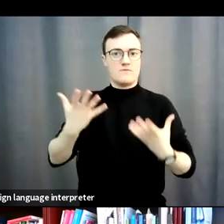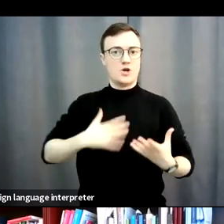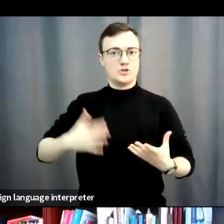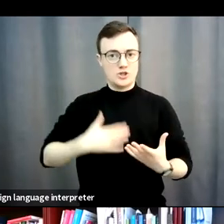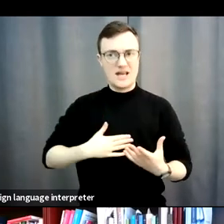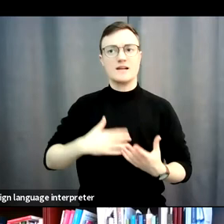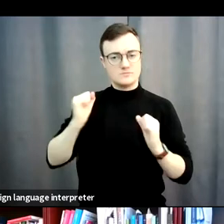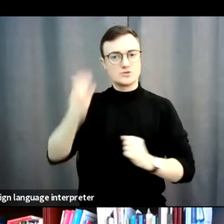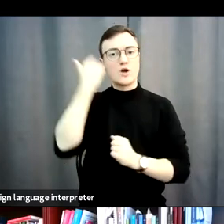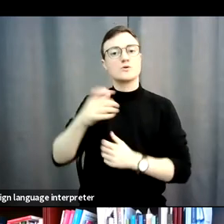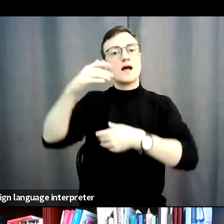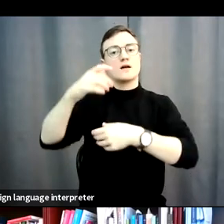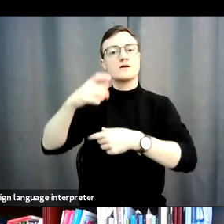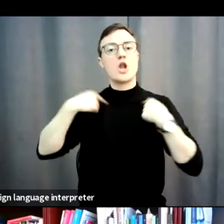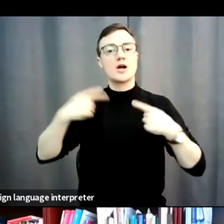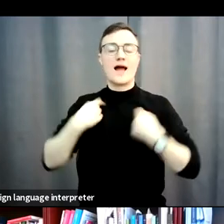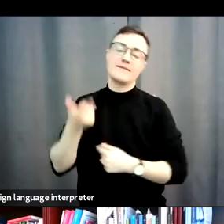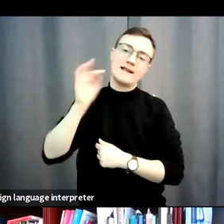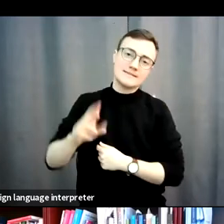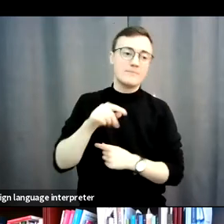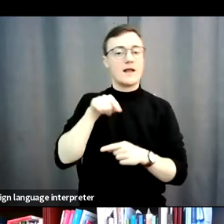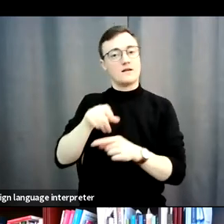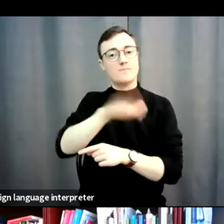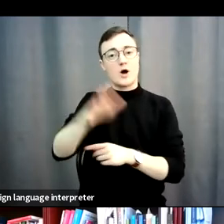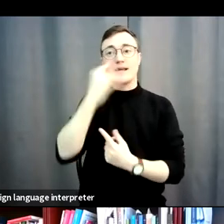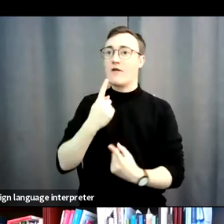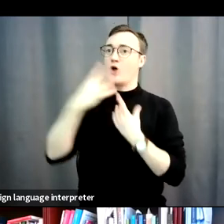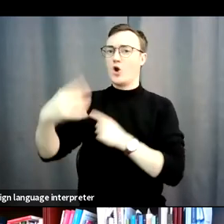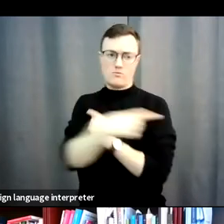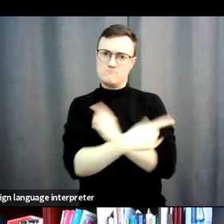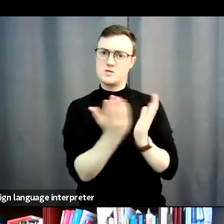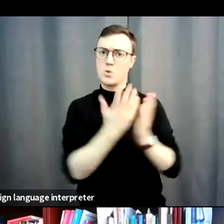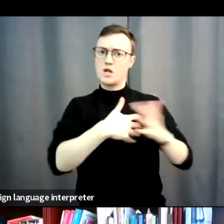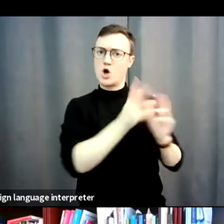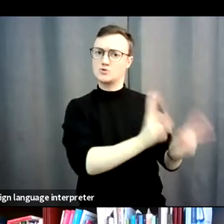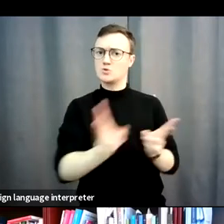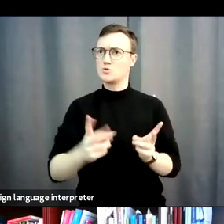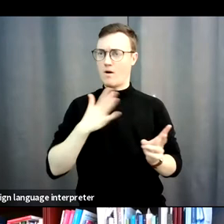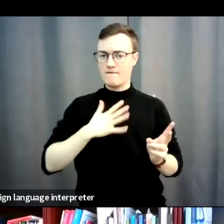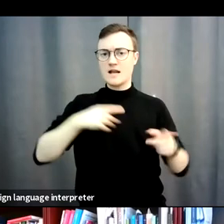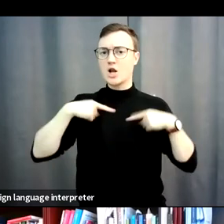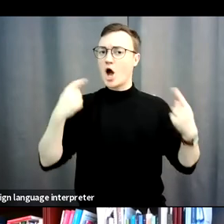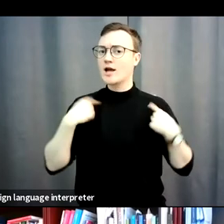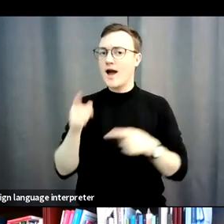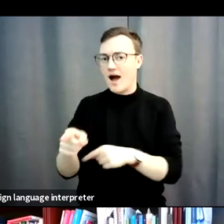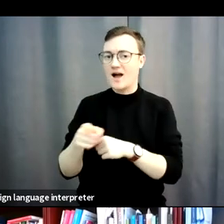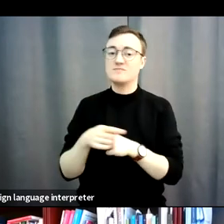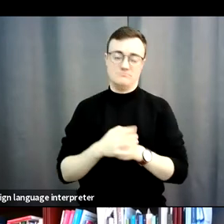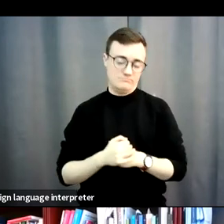the schools are doing this or the education authorities for that matter. So we can see that there have been, I would say, more and